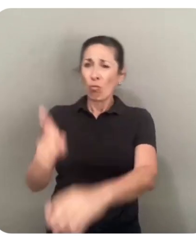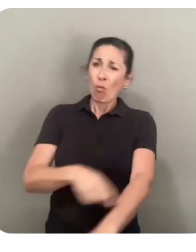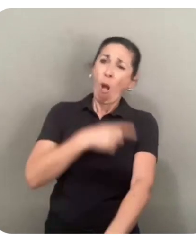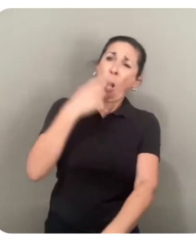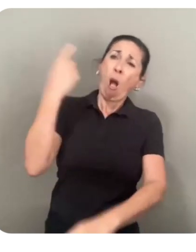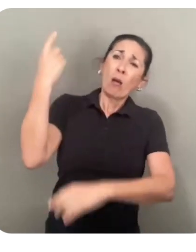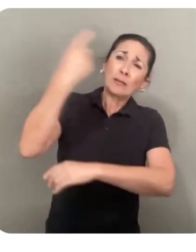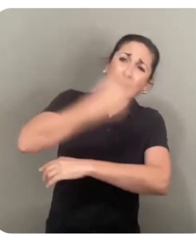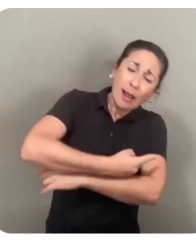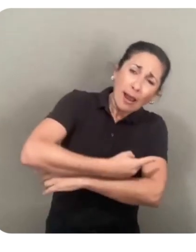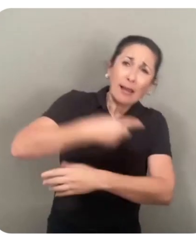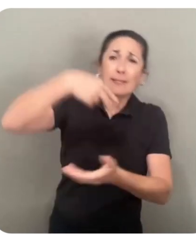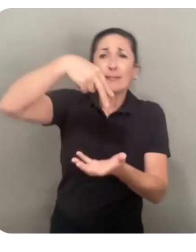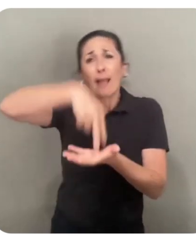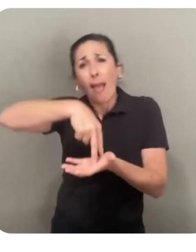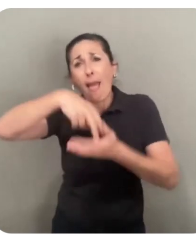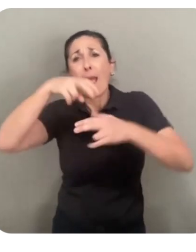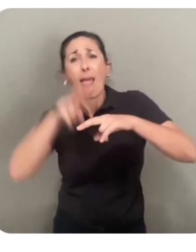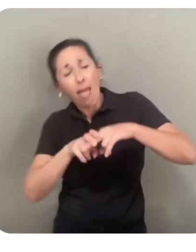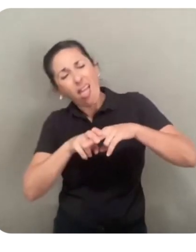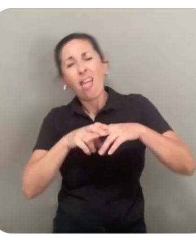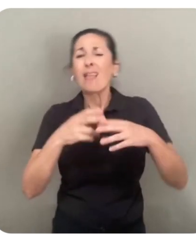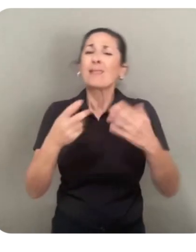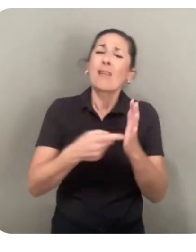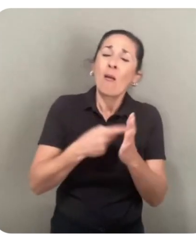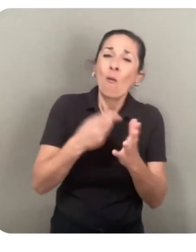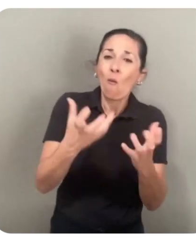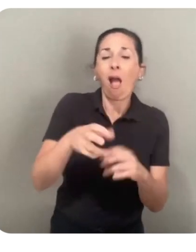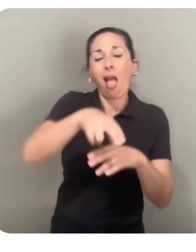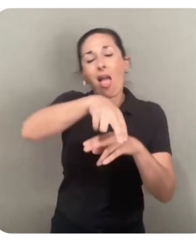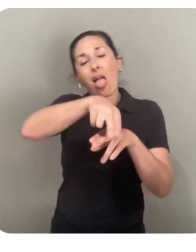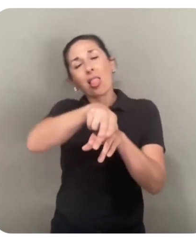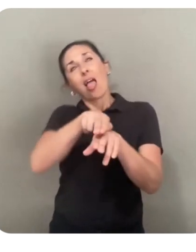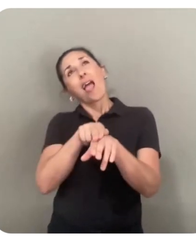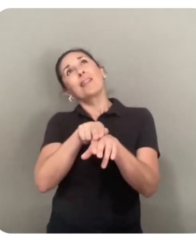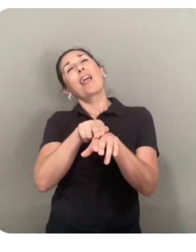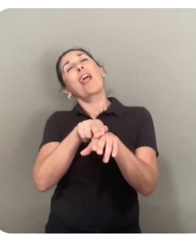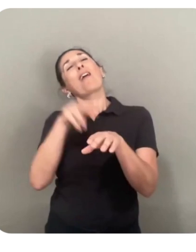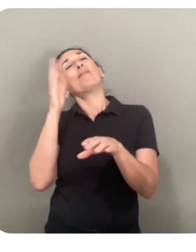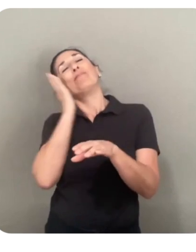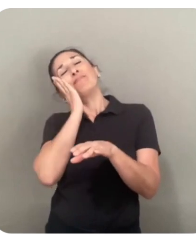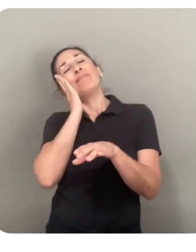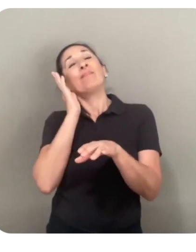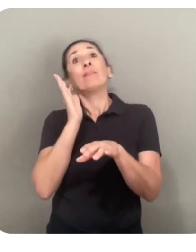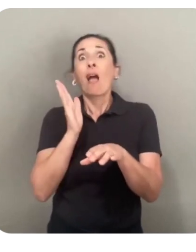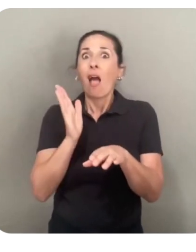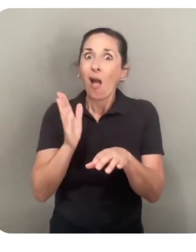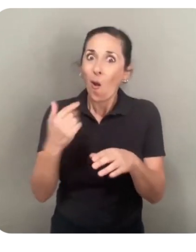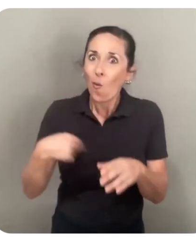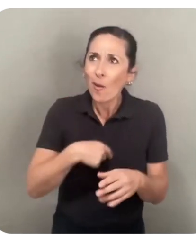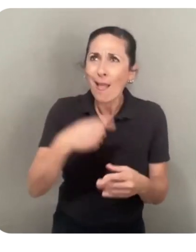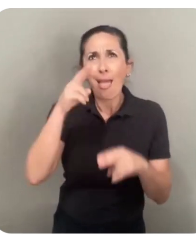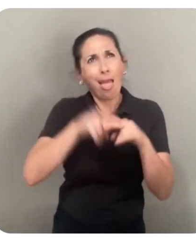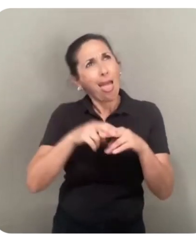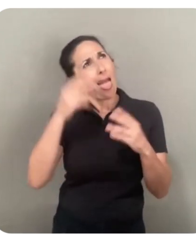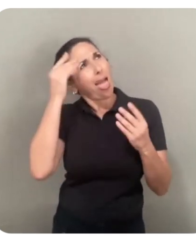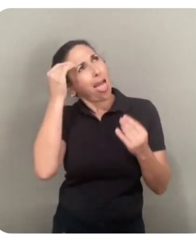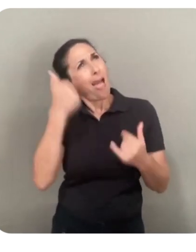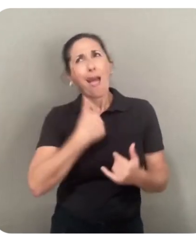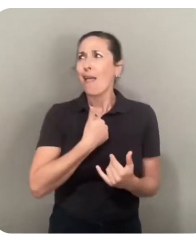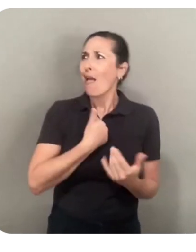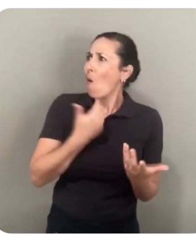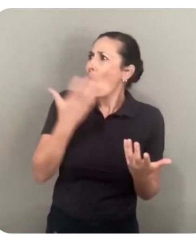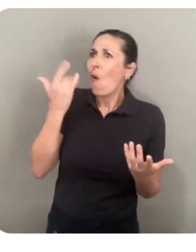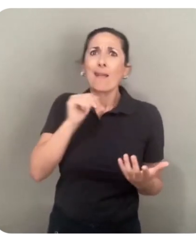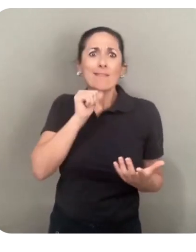of standing and sitting, sometimes you just want to lie down. So we sat back and thought to ourselves, why